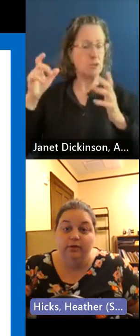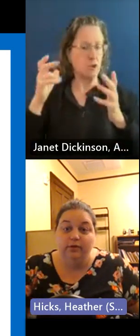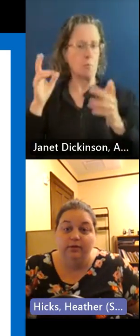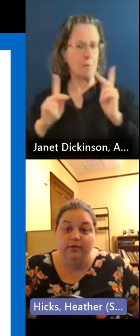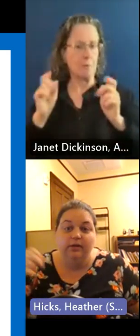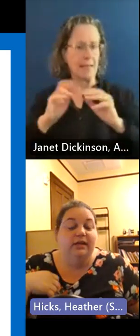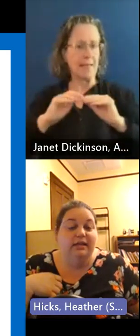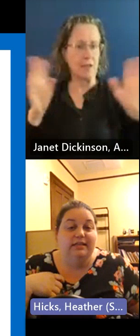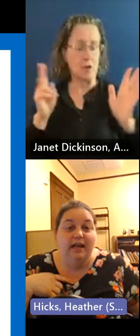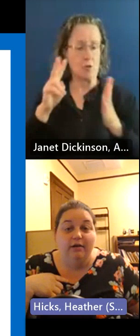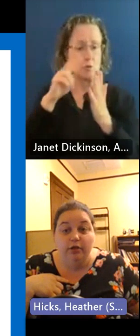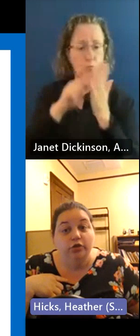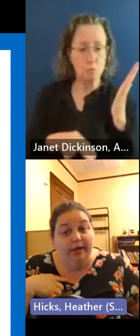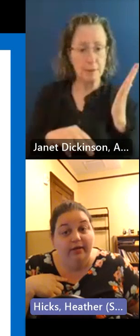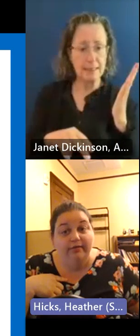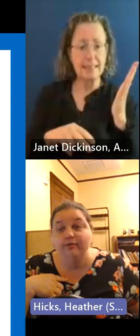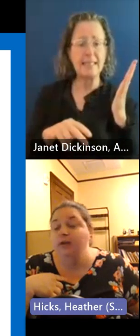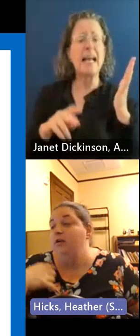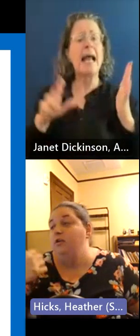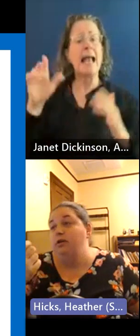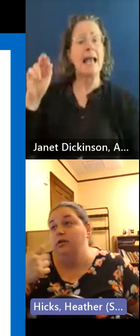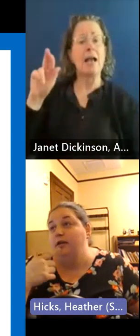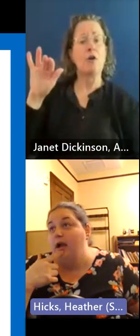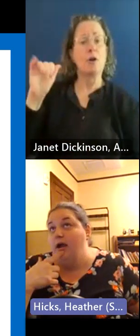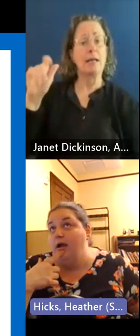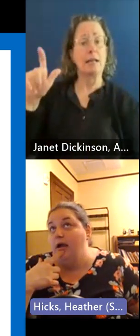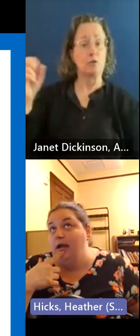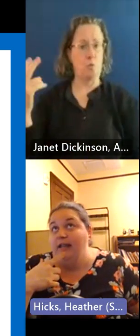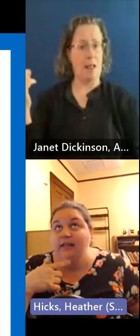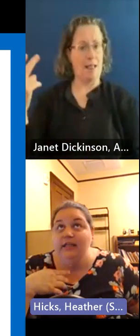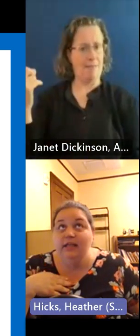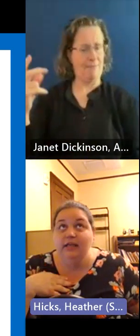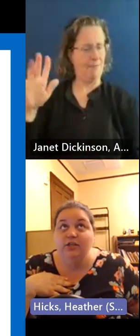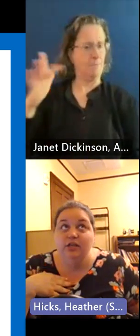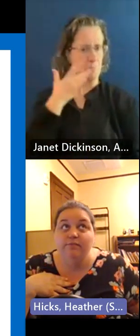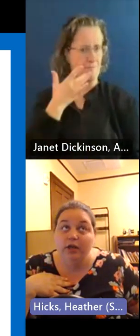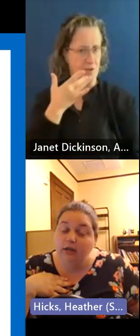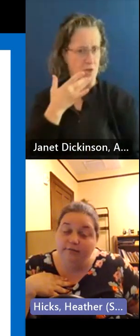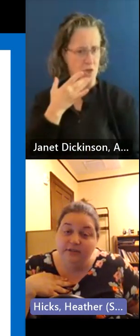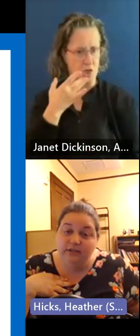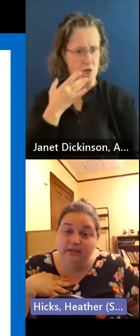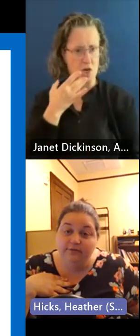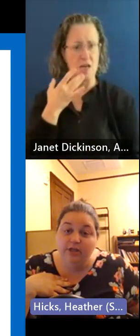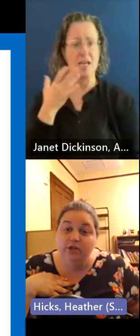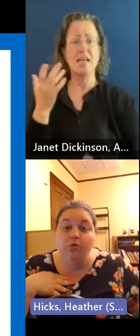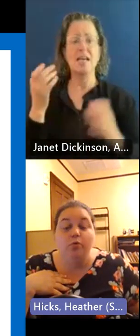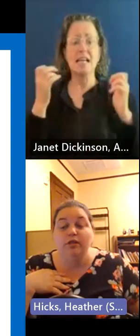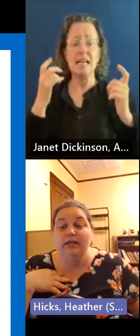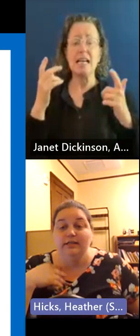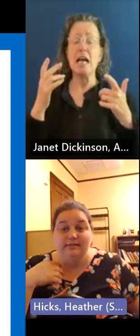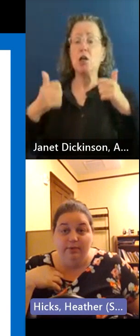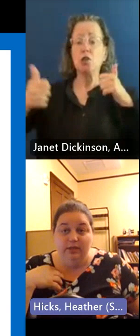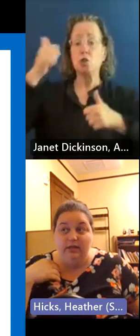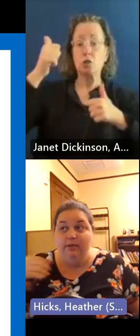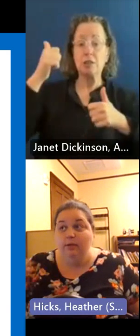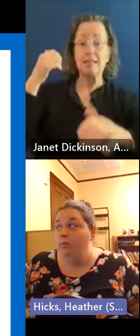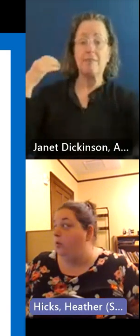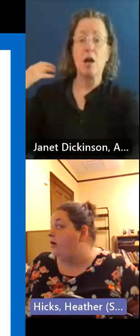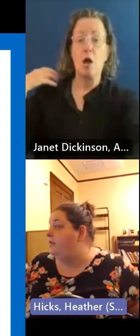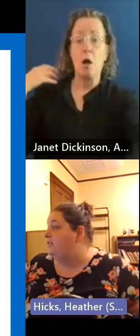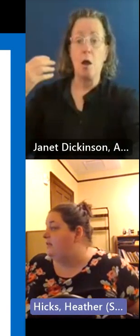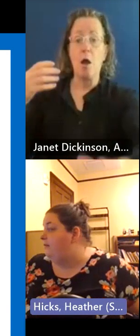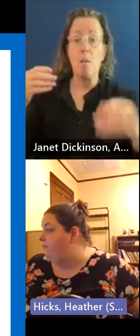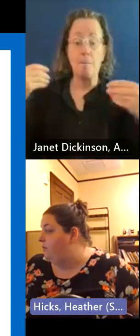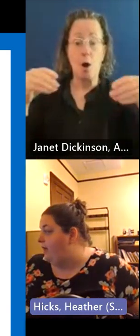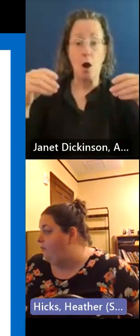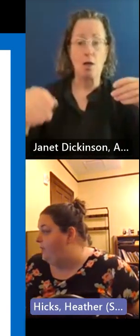is preferred is Arial 12. You can look at the Chief Marketing Office's information or the accessibility